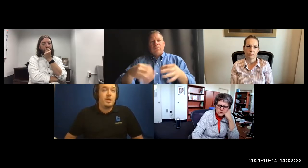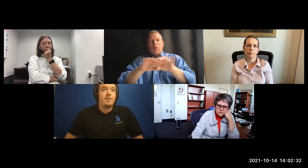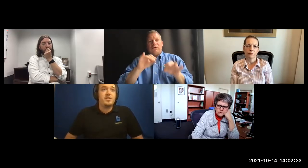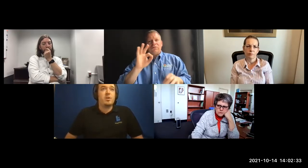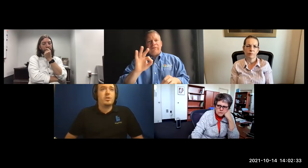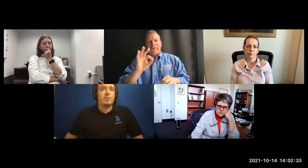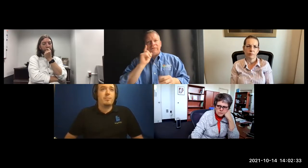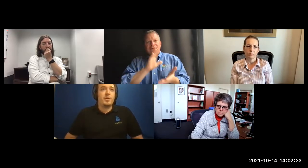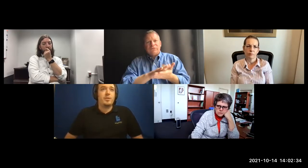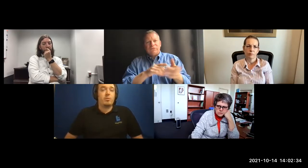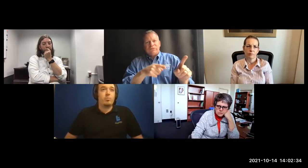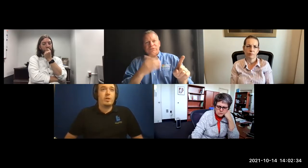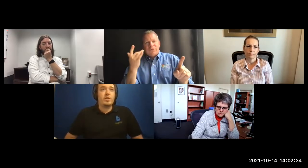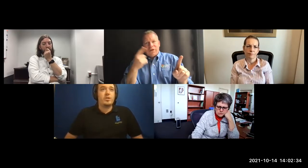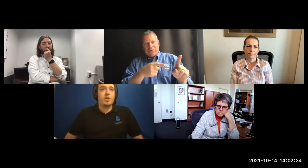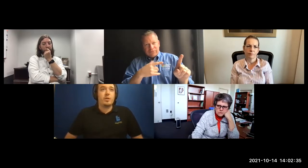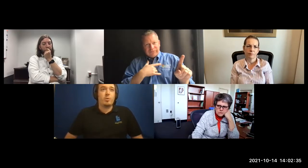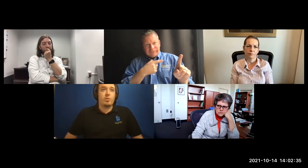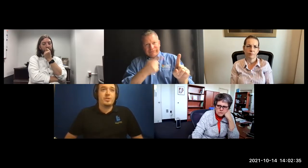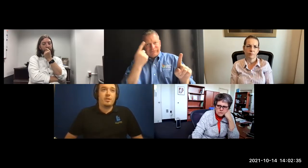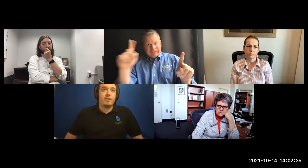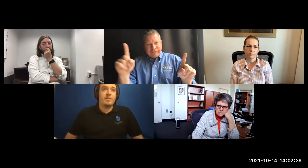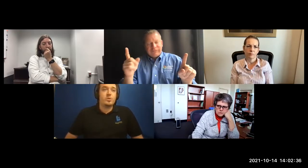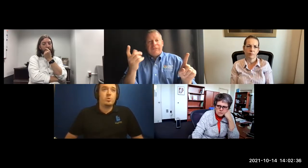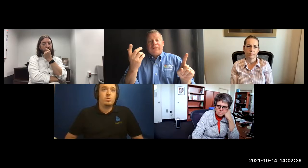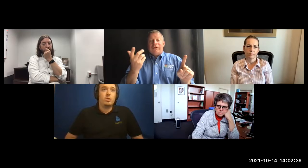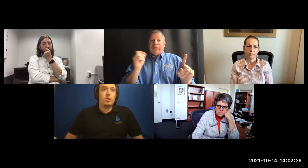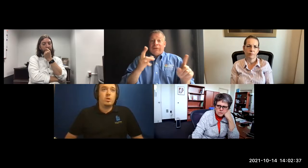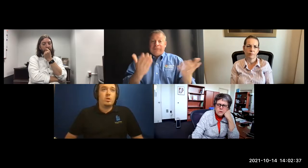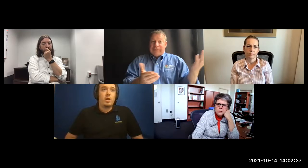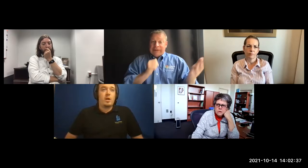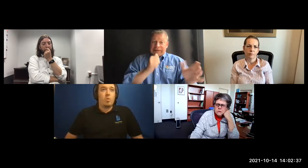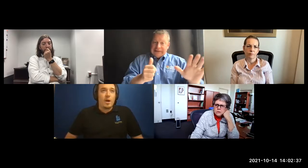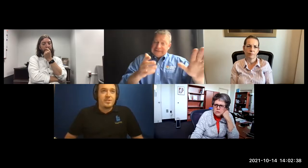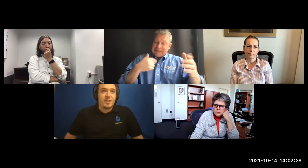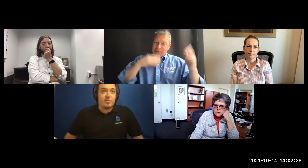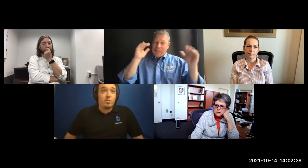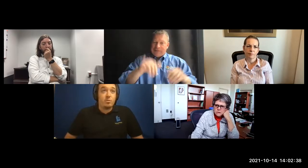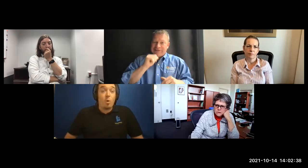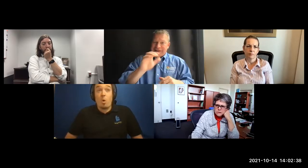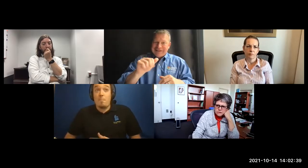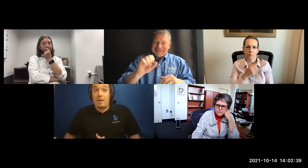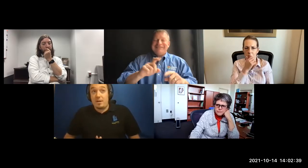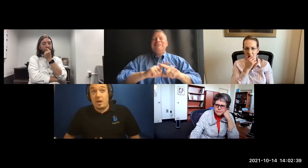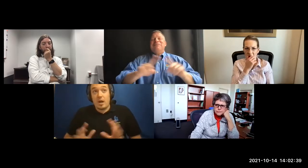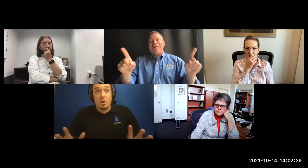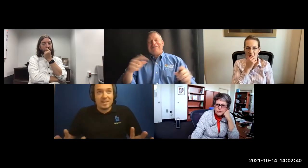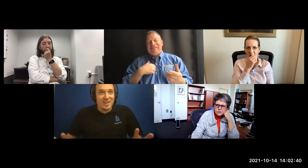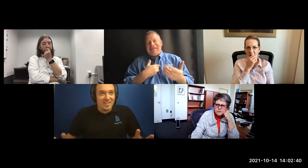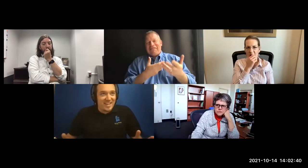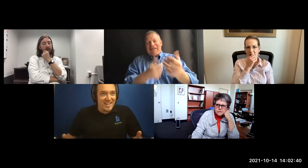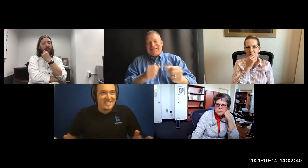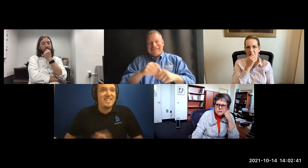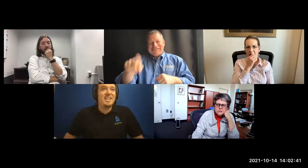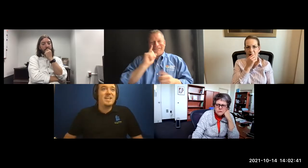programs. And this is long-term information that will really show the importance of the deaf school and why it's successful, or maybe not. I hope